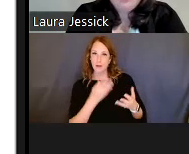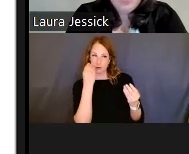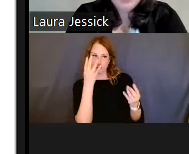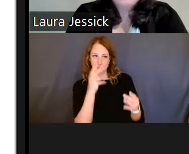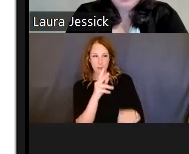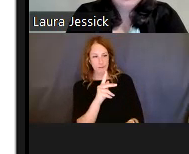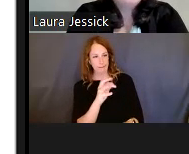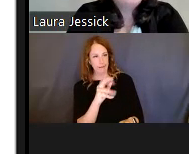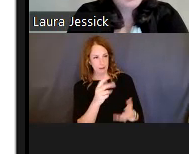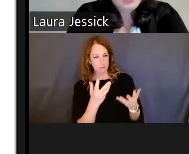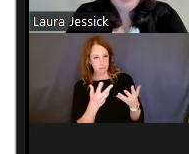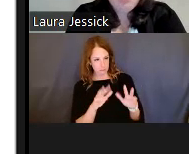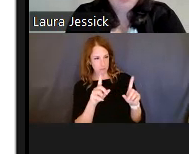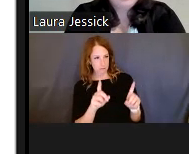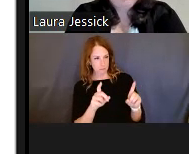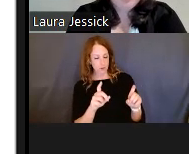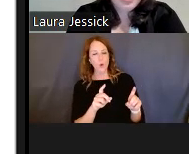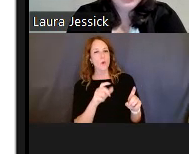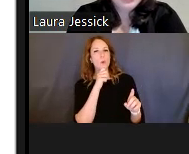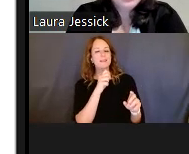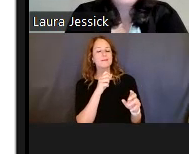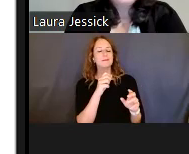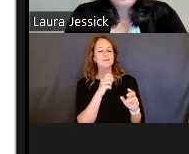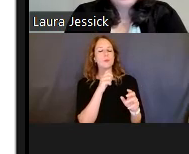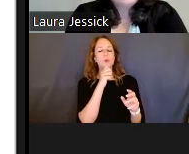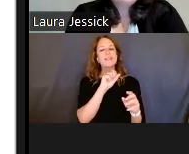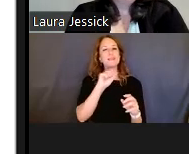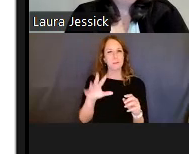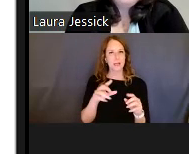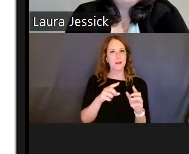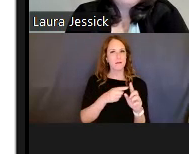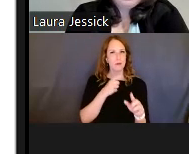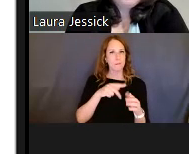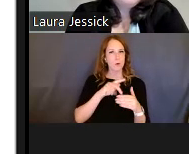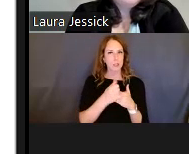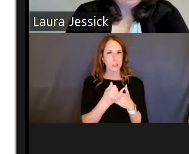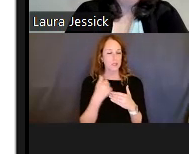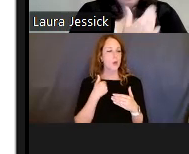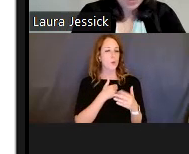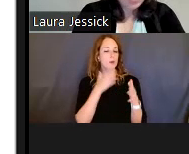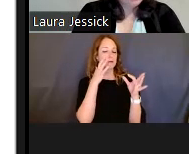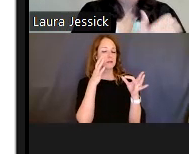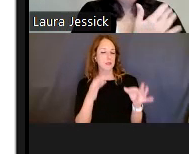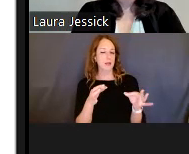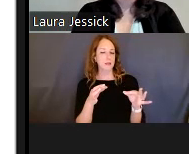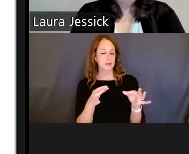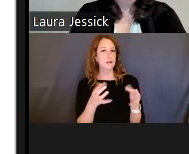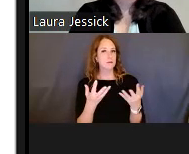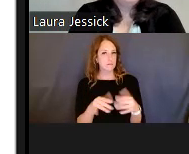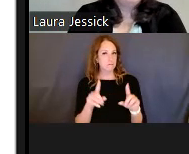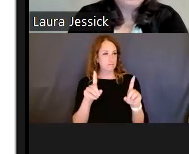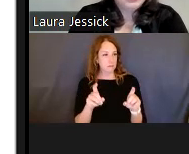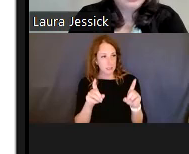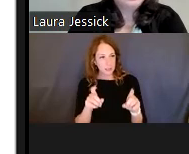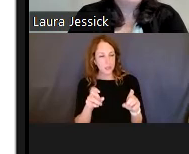was identified as an unsubmitted kit through this project, and we have decided it was tested or it is